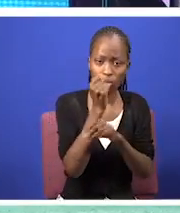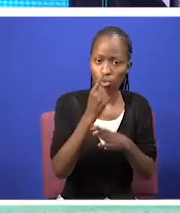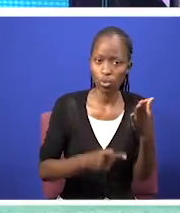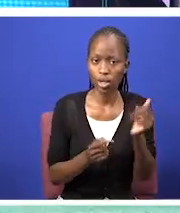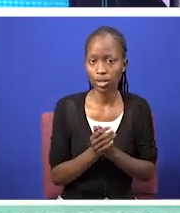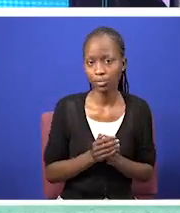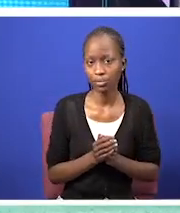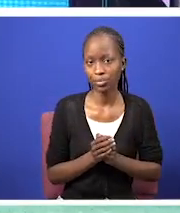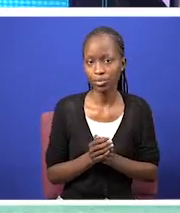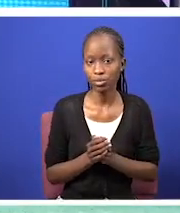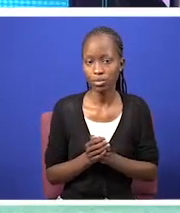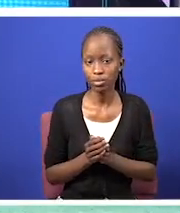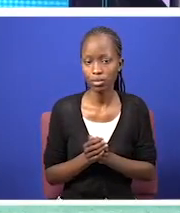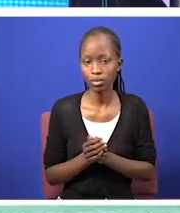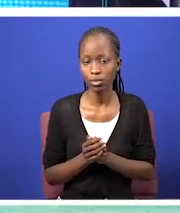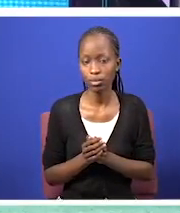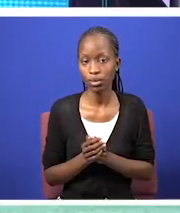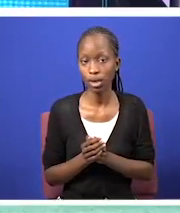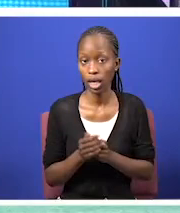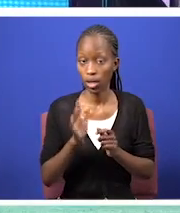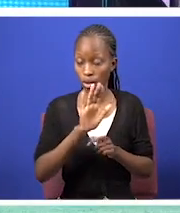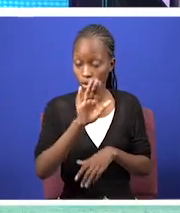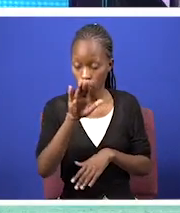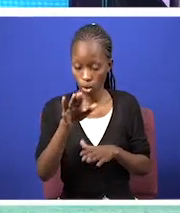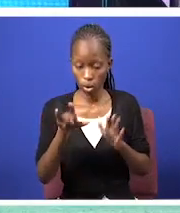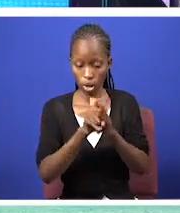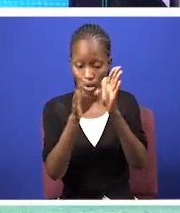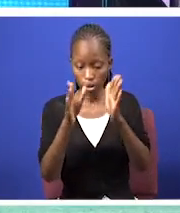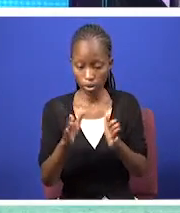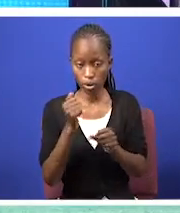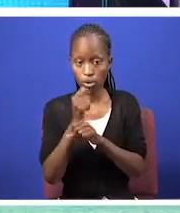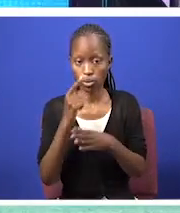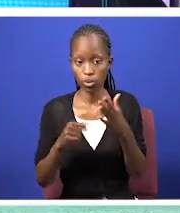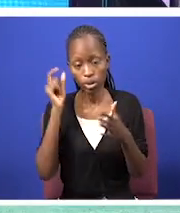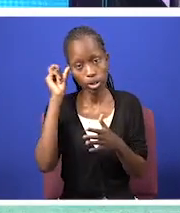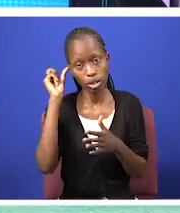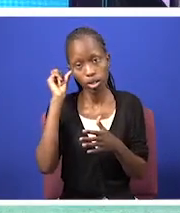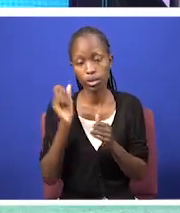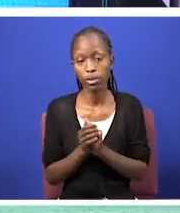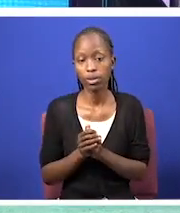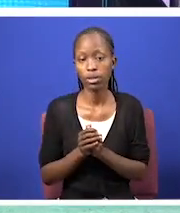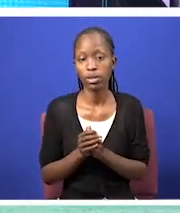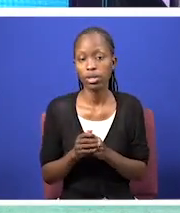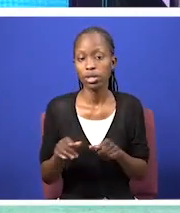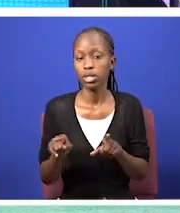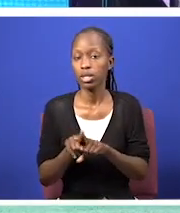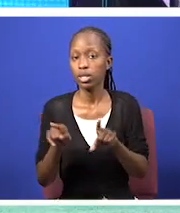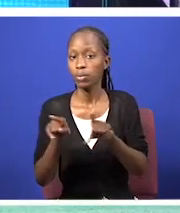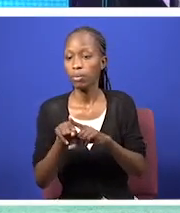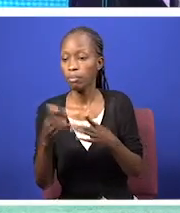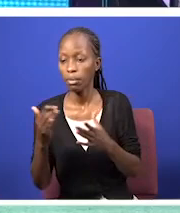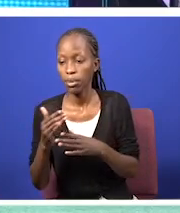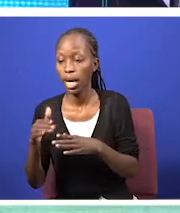do? And in this case, an in-house lawyer. Now, we have an in-house lawyer here at CITAM. His name